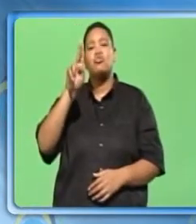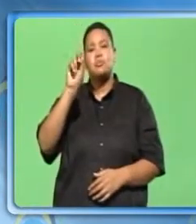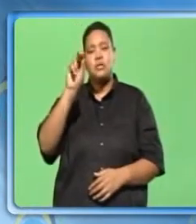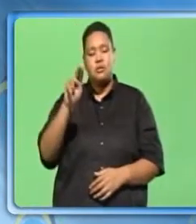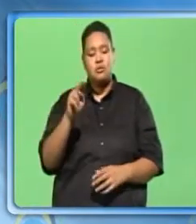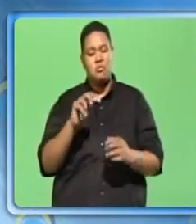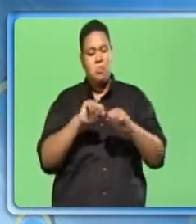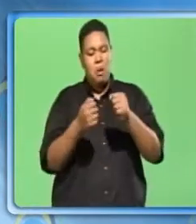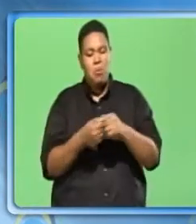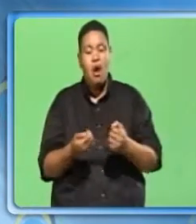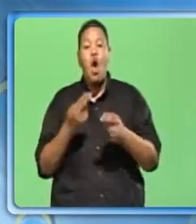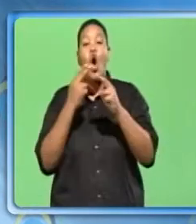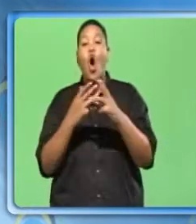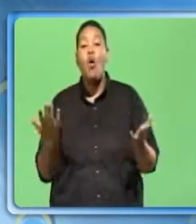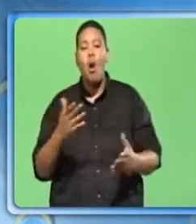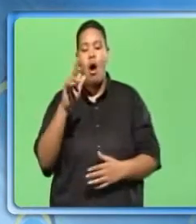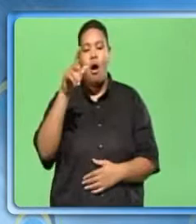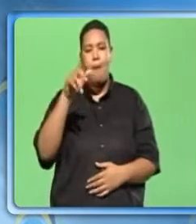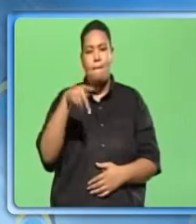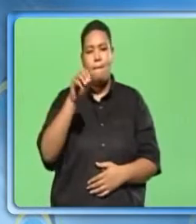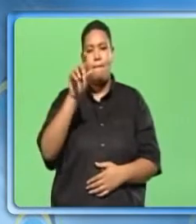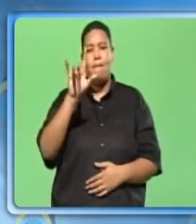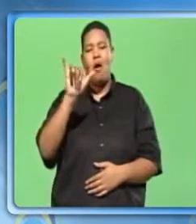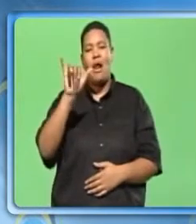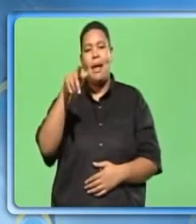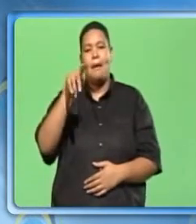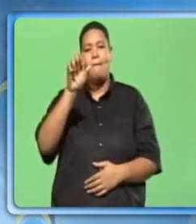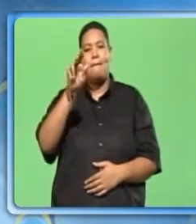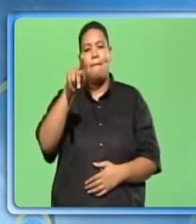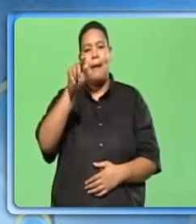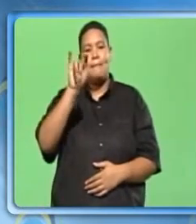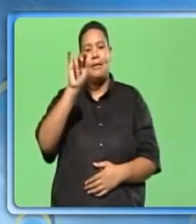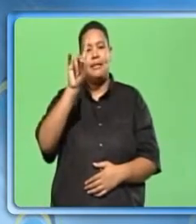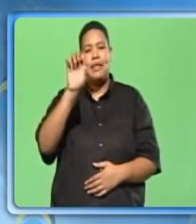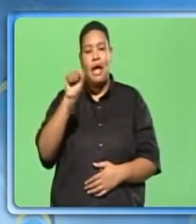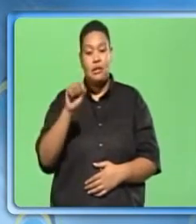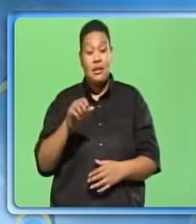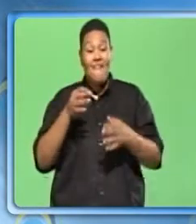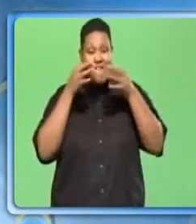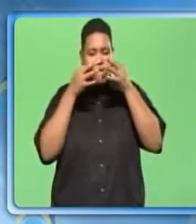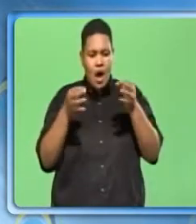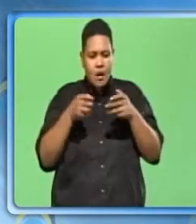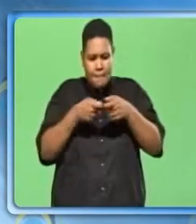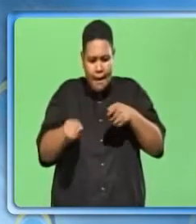polypeptides. Enzymes that break down fats are called lipases.